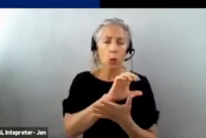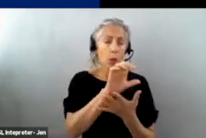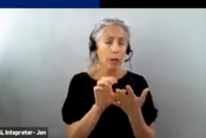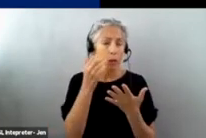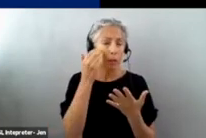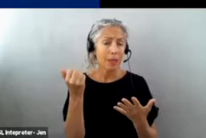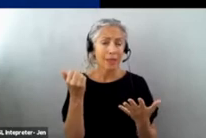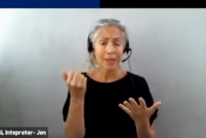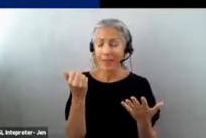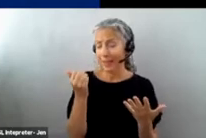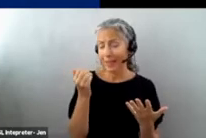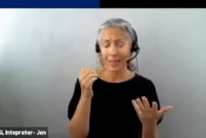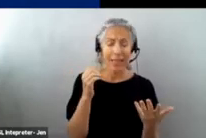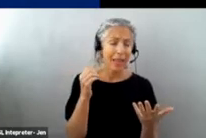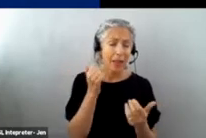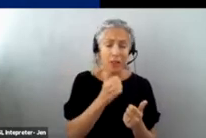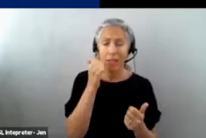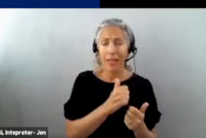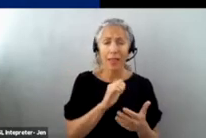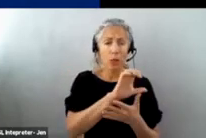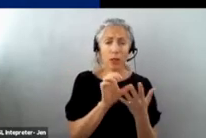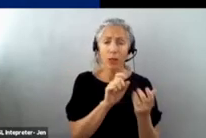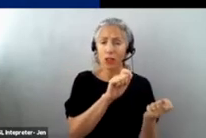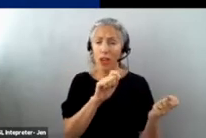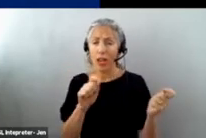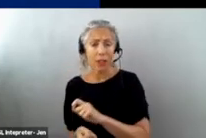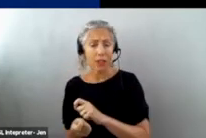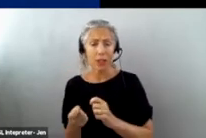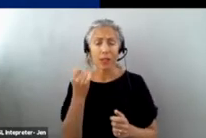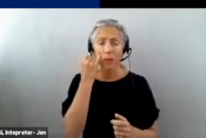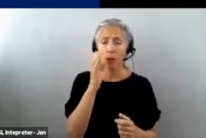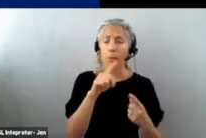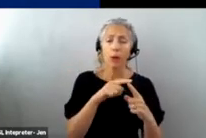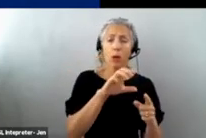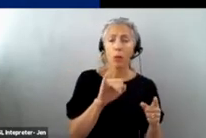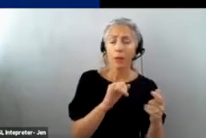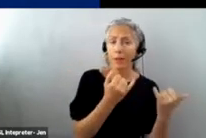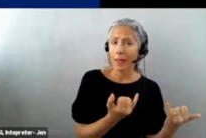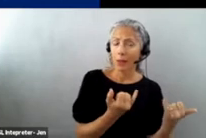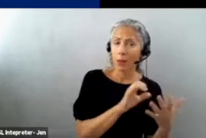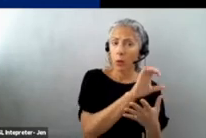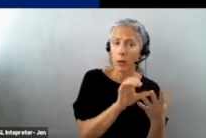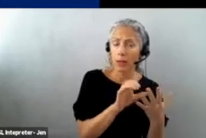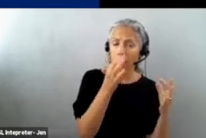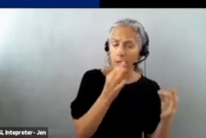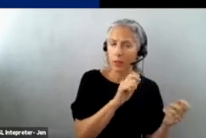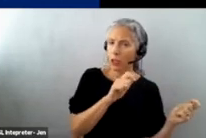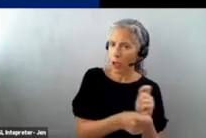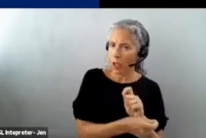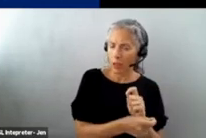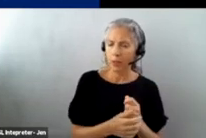it's drastically changing almost every day. What we talk about cochlear implants now, the criteria has definitely